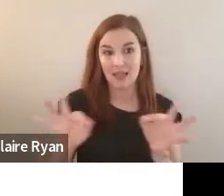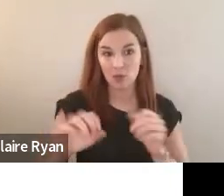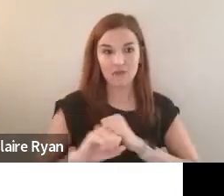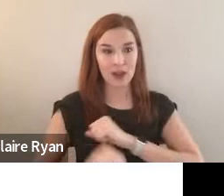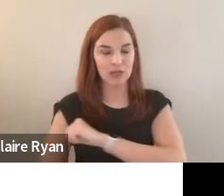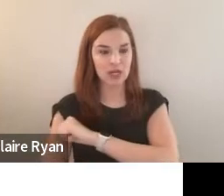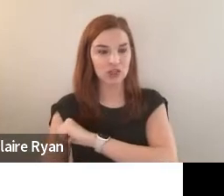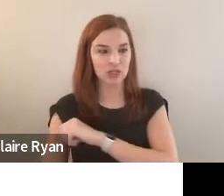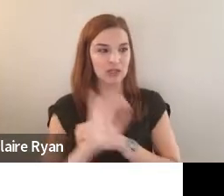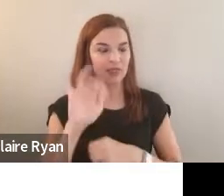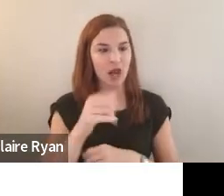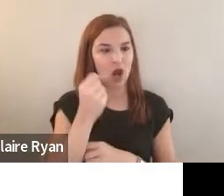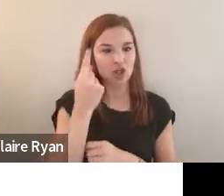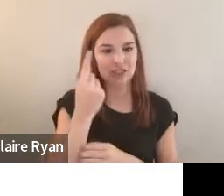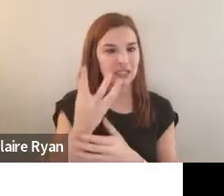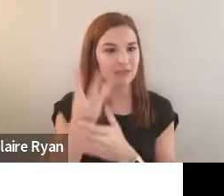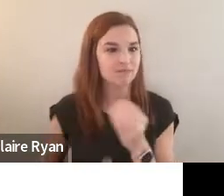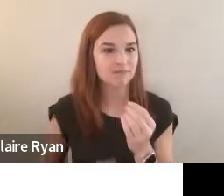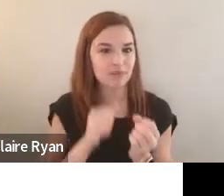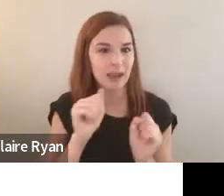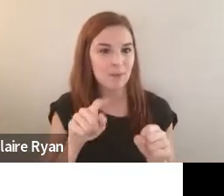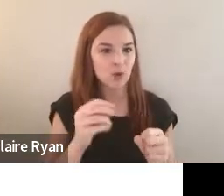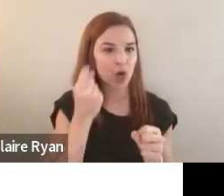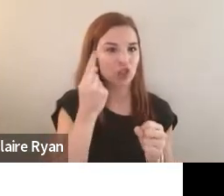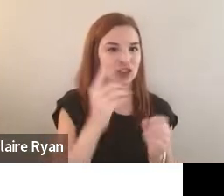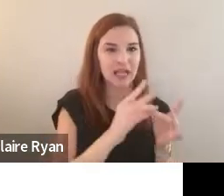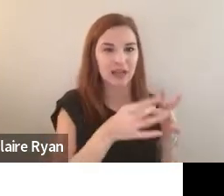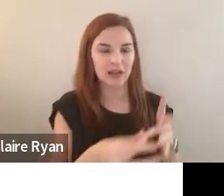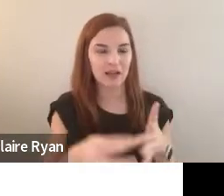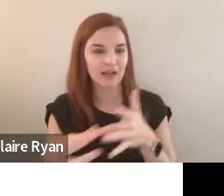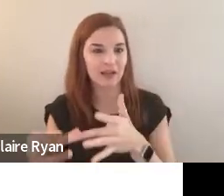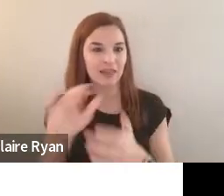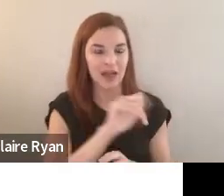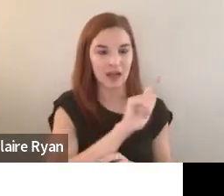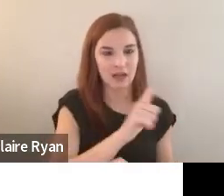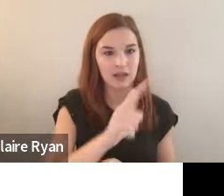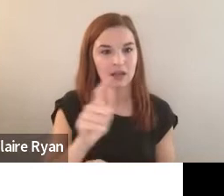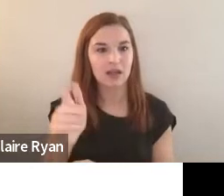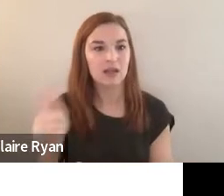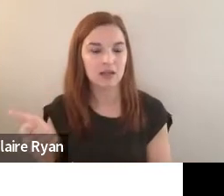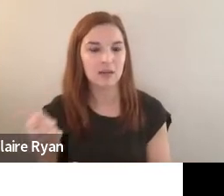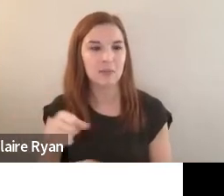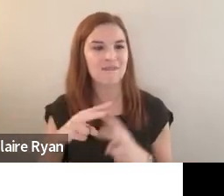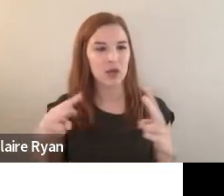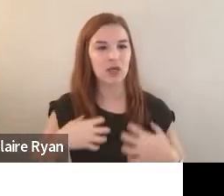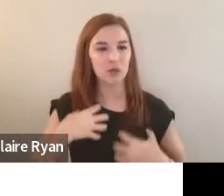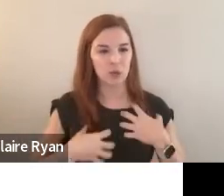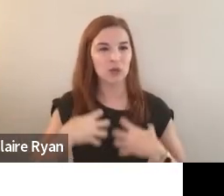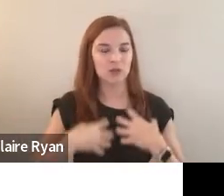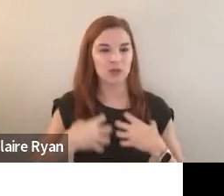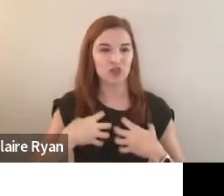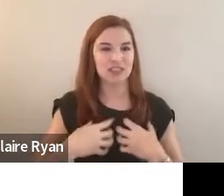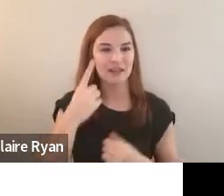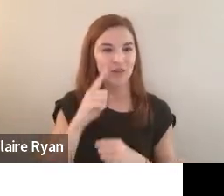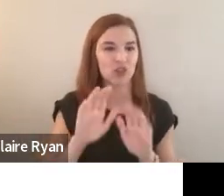then I felt better. But without having a language foundation, that understanding is completely missing. Being able to link it, being able to